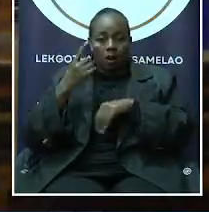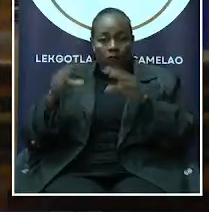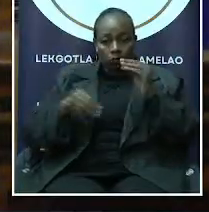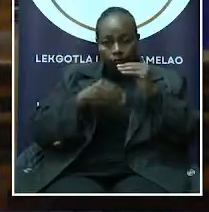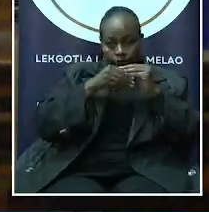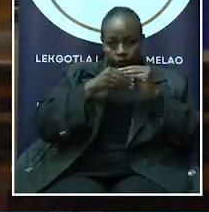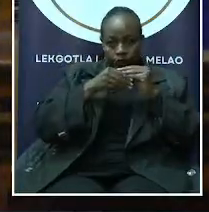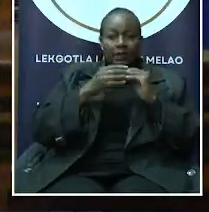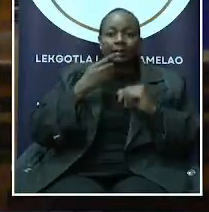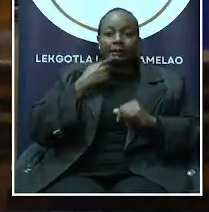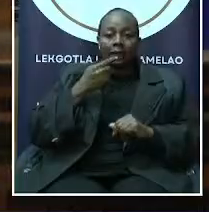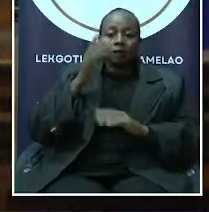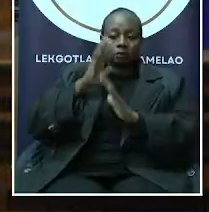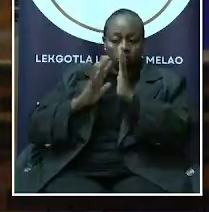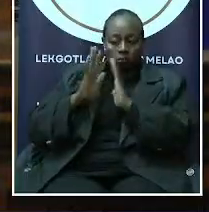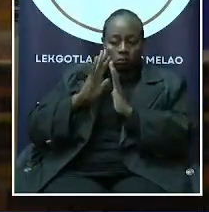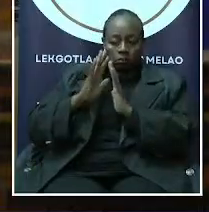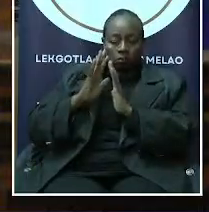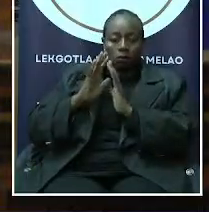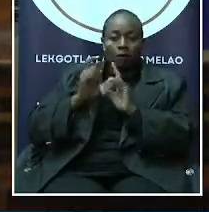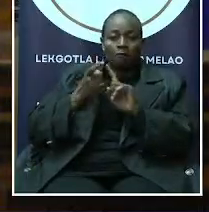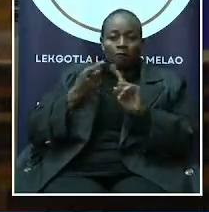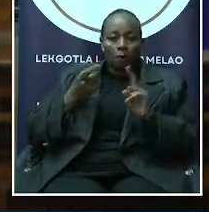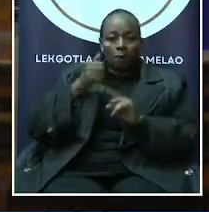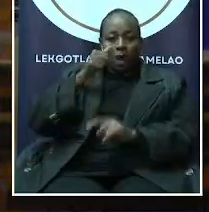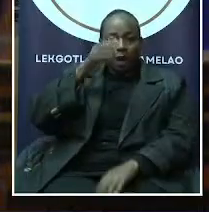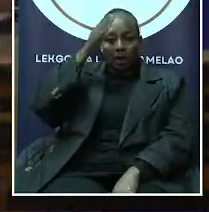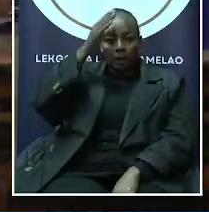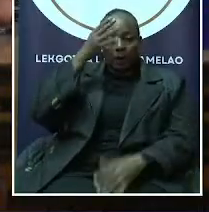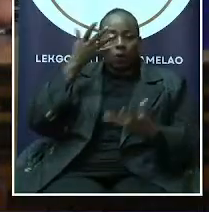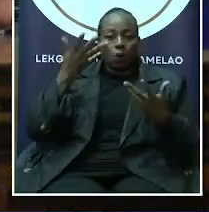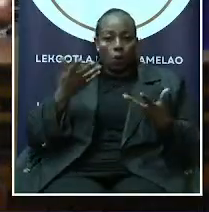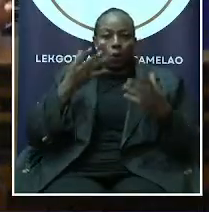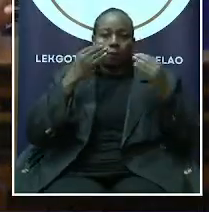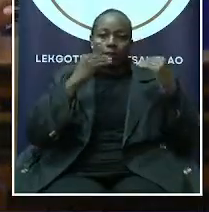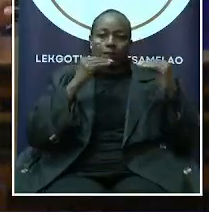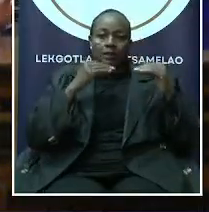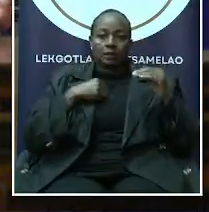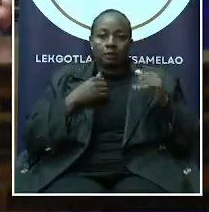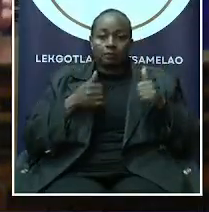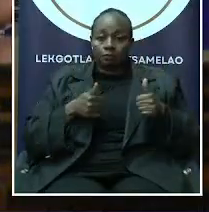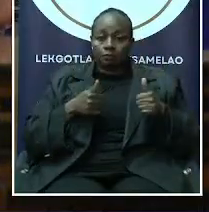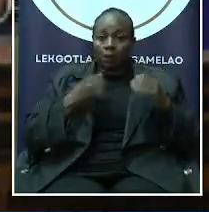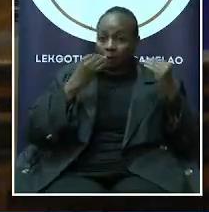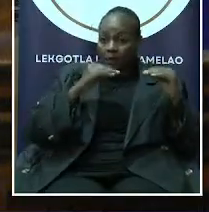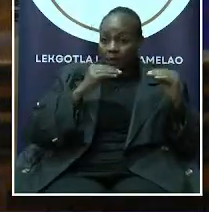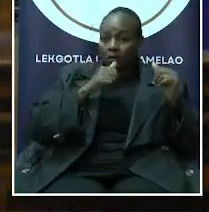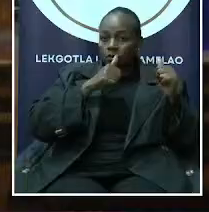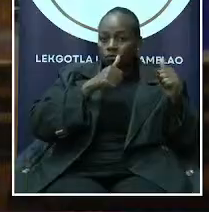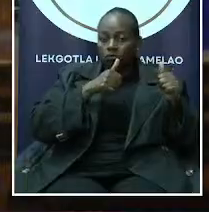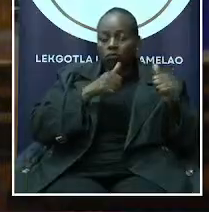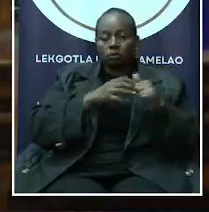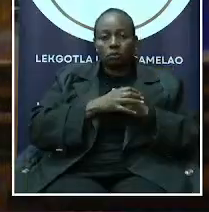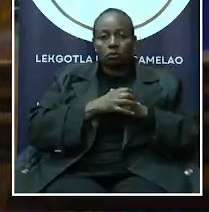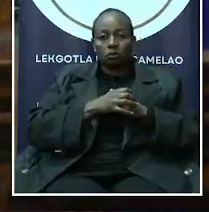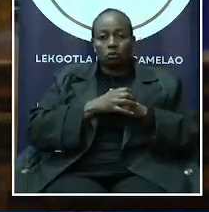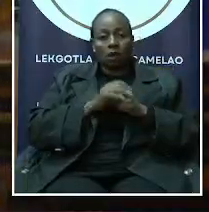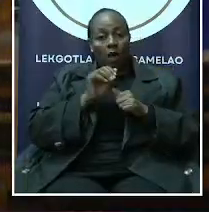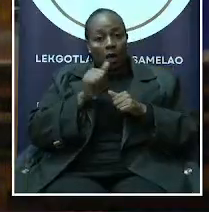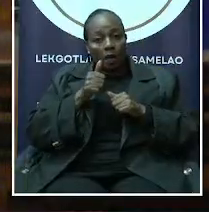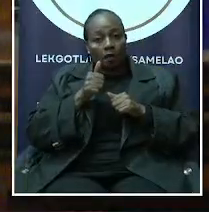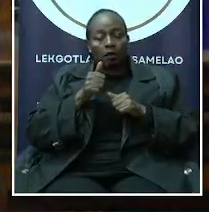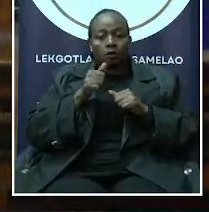please say that from academic or from business. Honorable Speaker, business, okay. Another one from